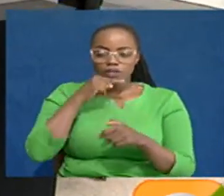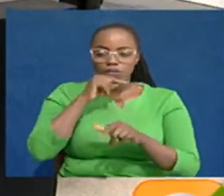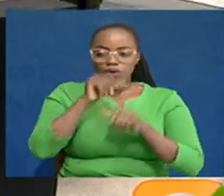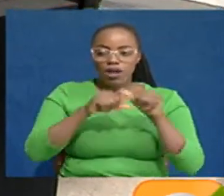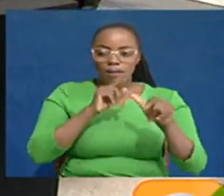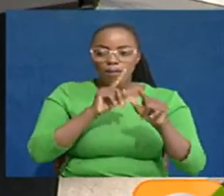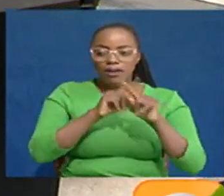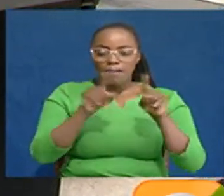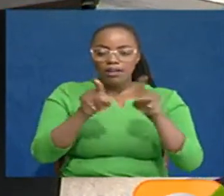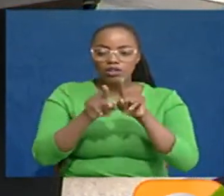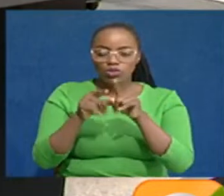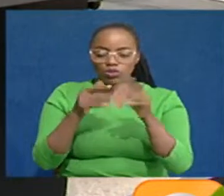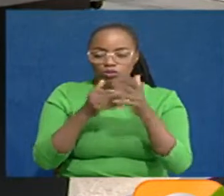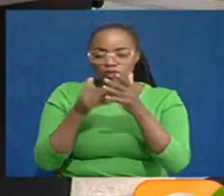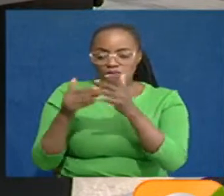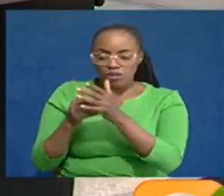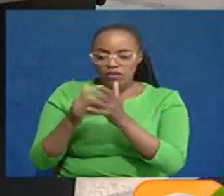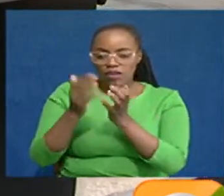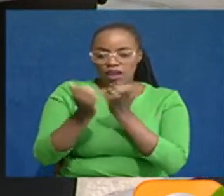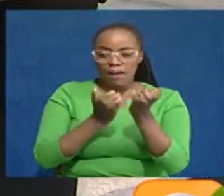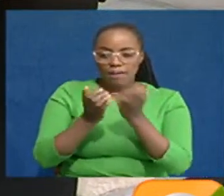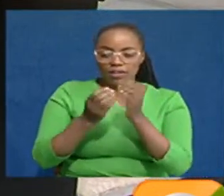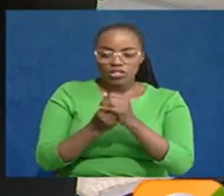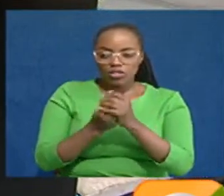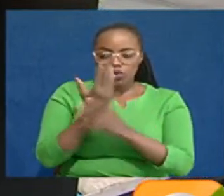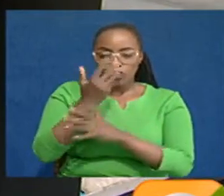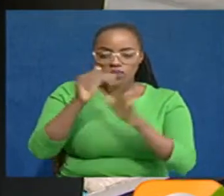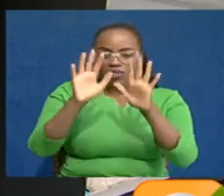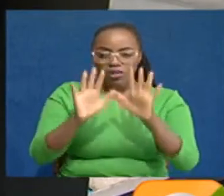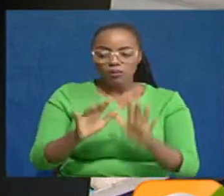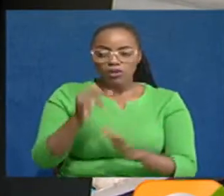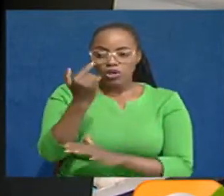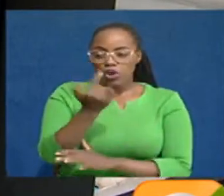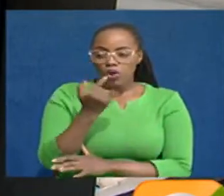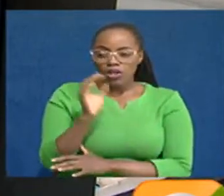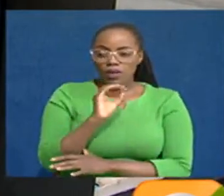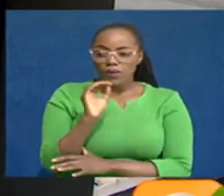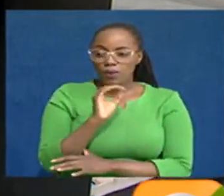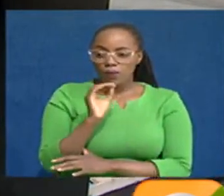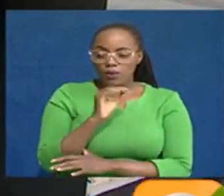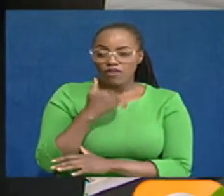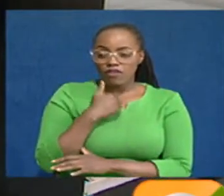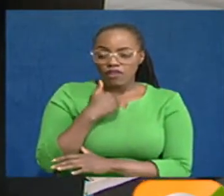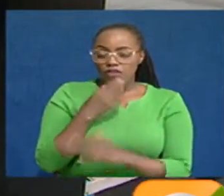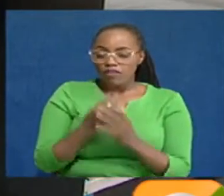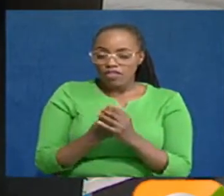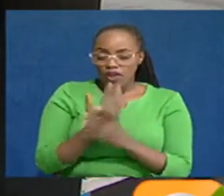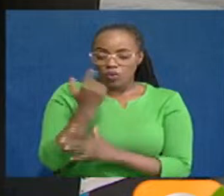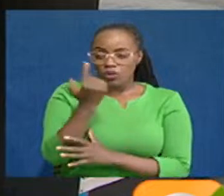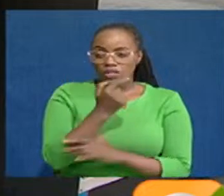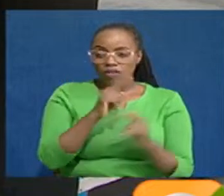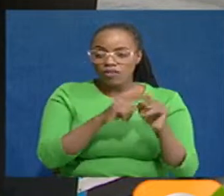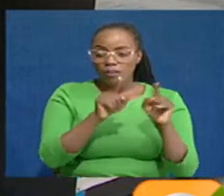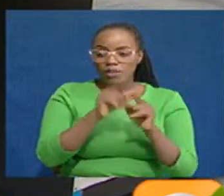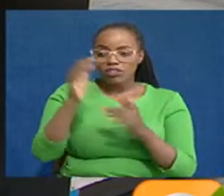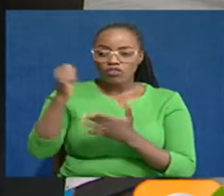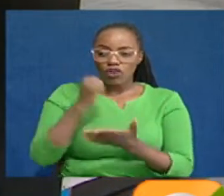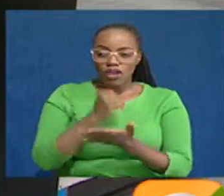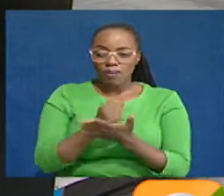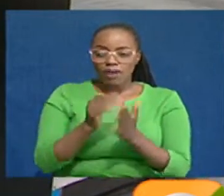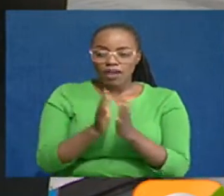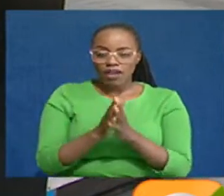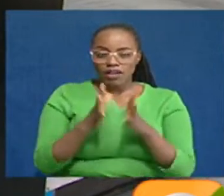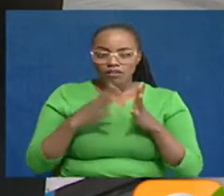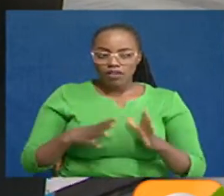time prevents business growth, which is important for not just growth on its own, but also for employment and obviously for